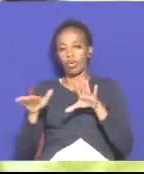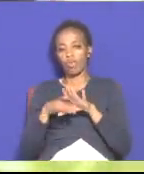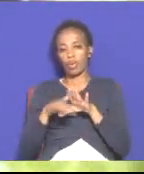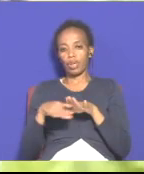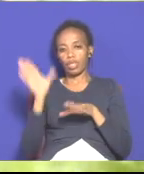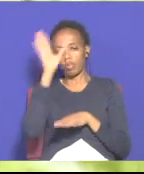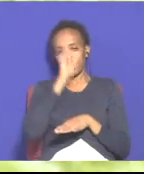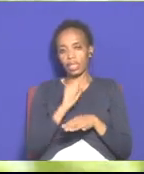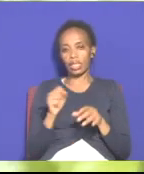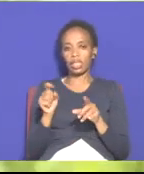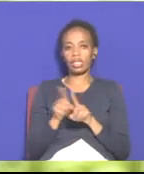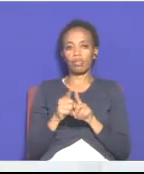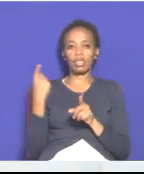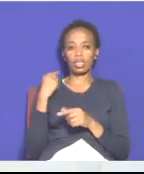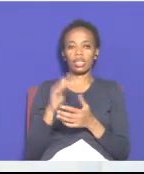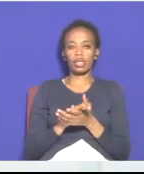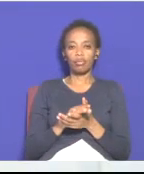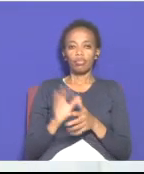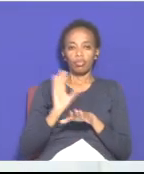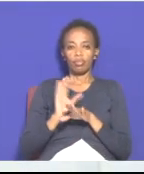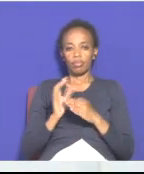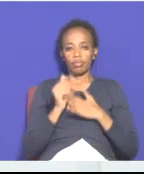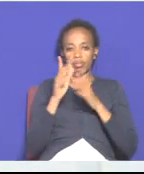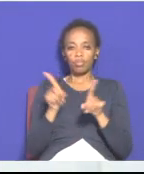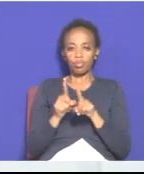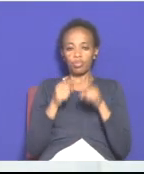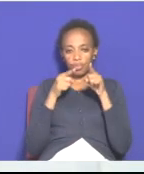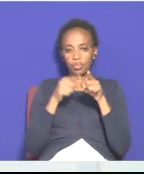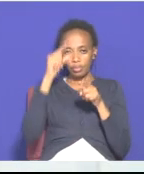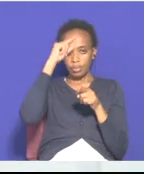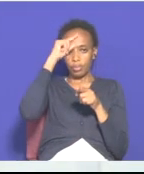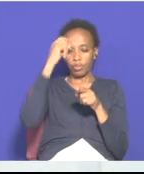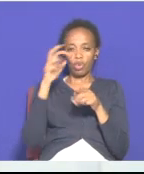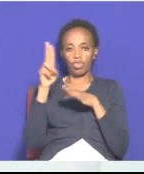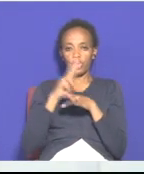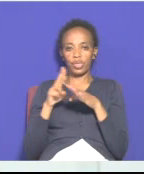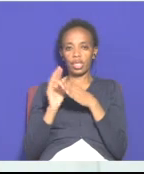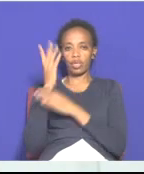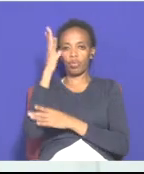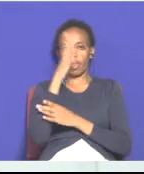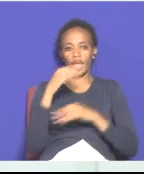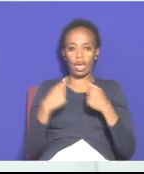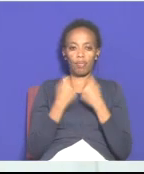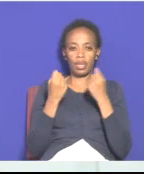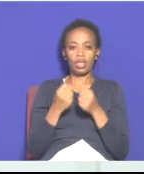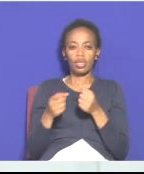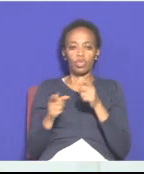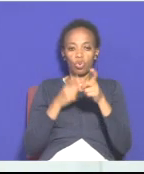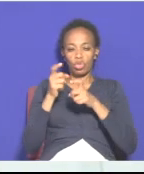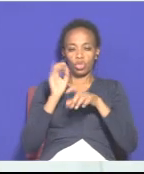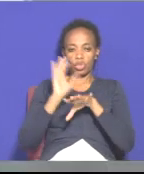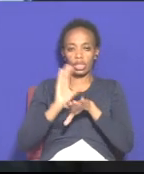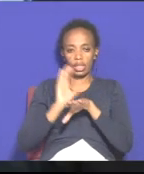to be missing as of yesterday. The church leaders are also accusing the government of using the Shakahola incident to regulate